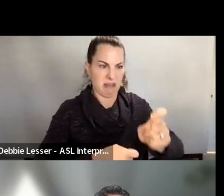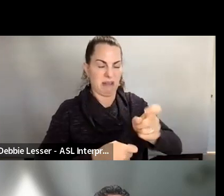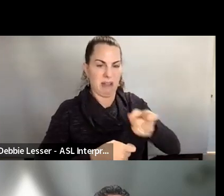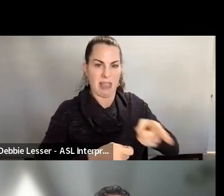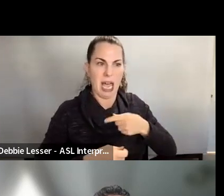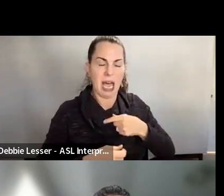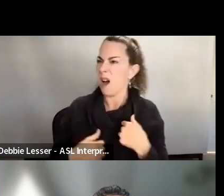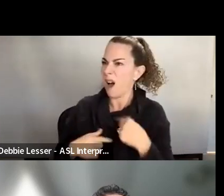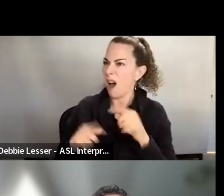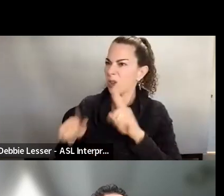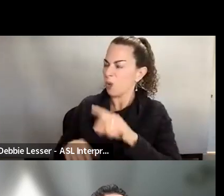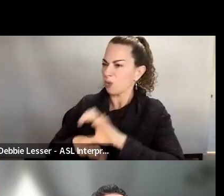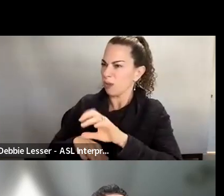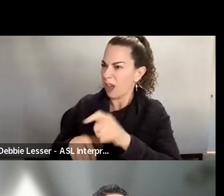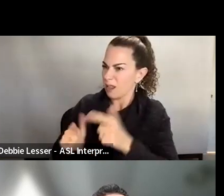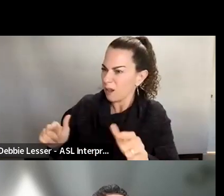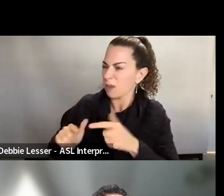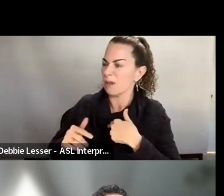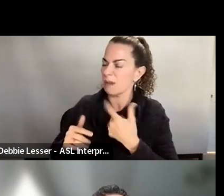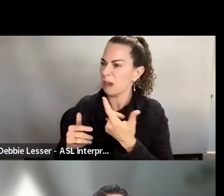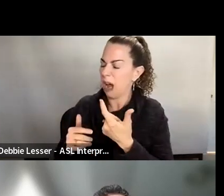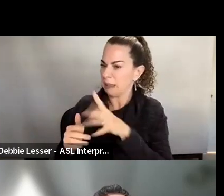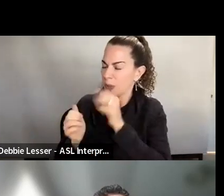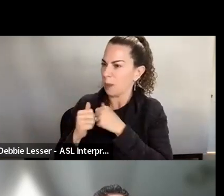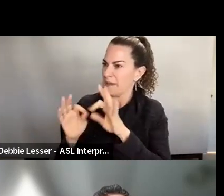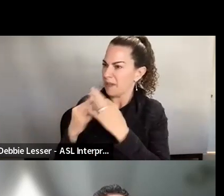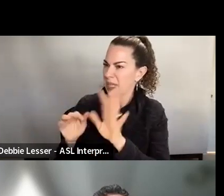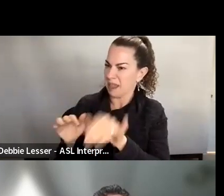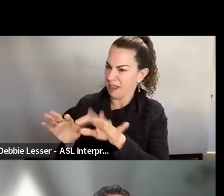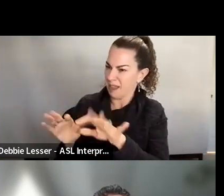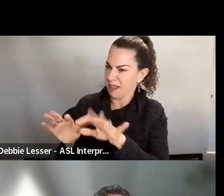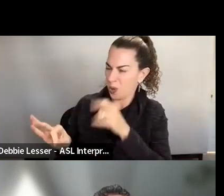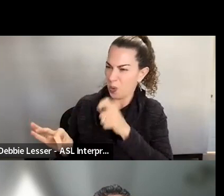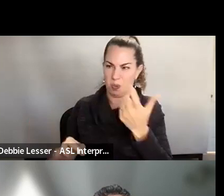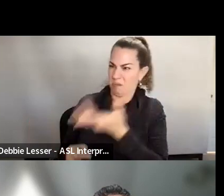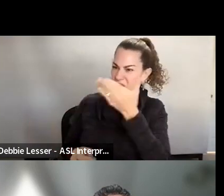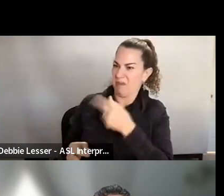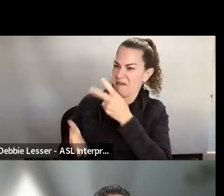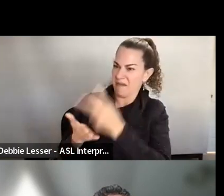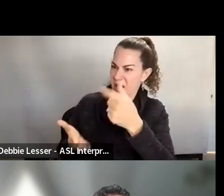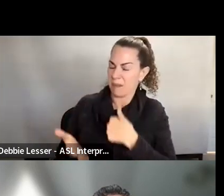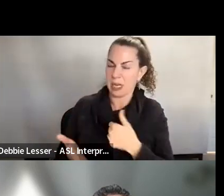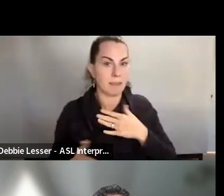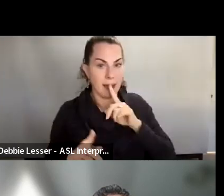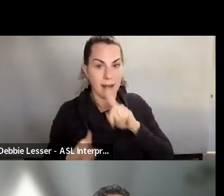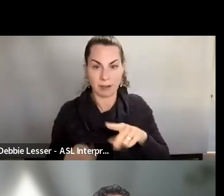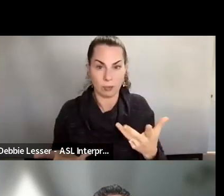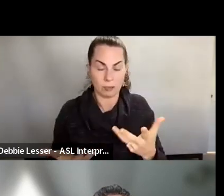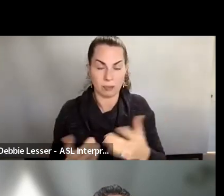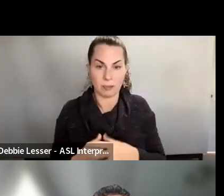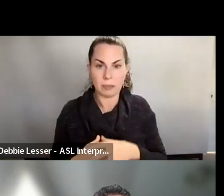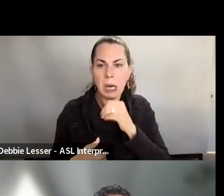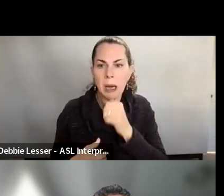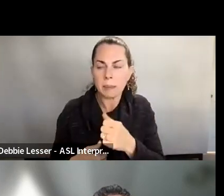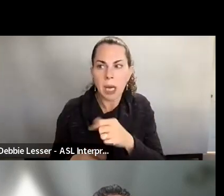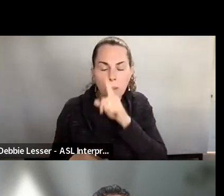I speak to my family in that language. Who are you to fail me? And my answer was always typically, I'm not saying that you can't